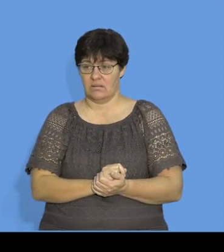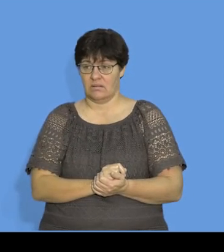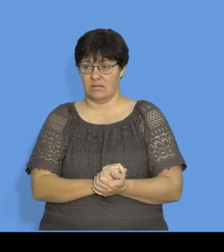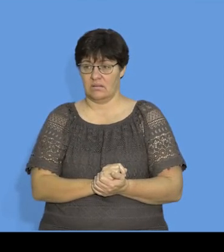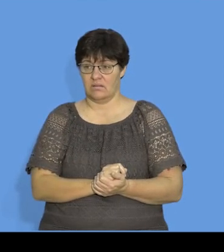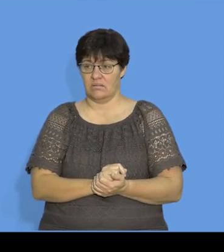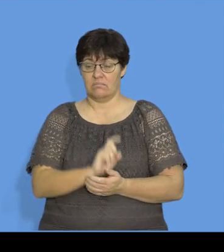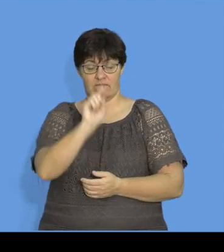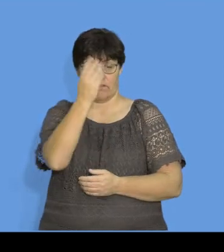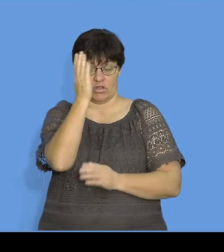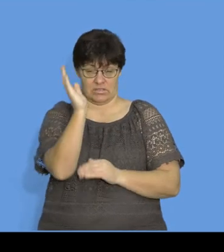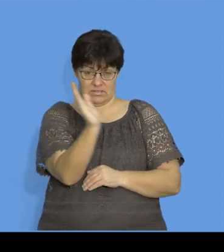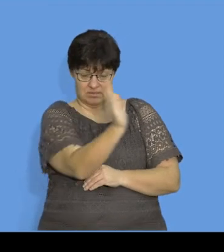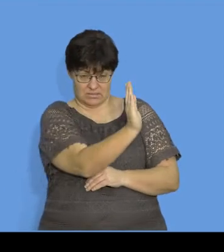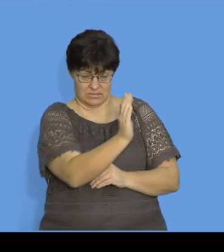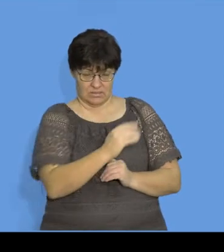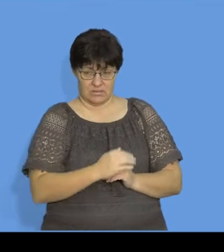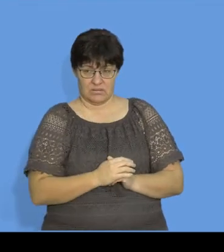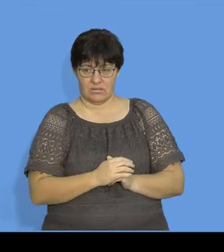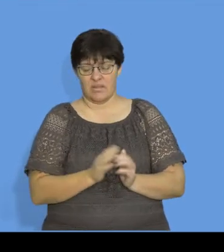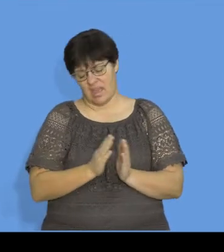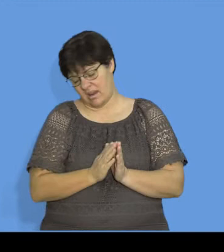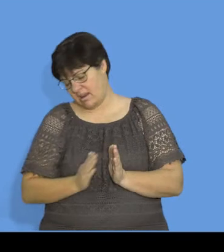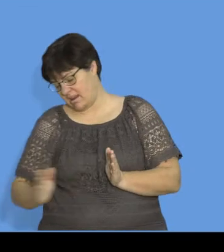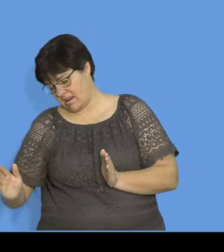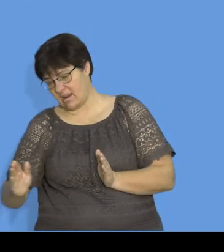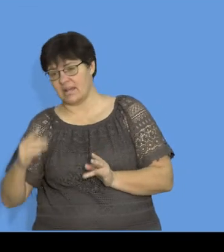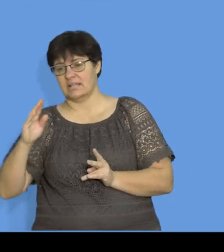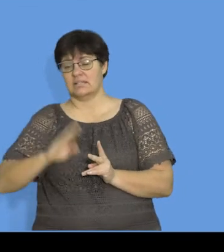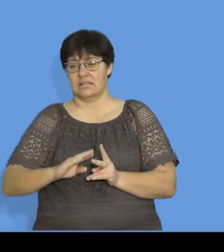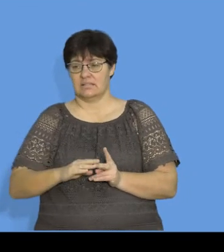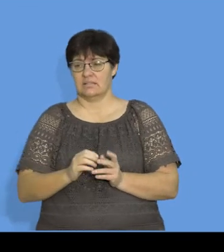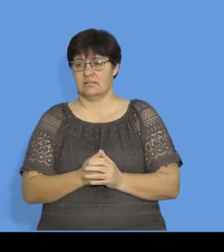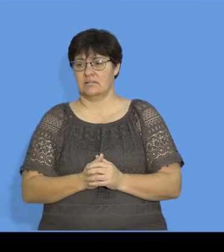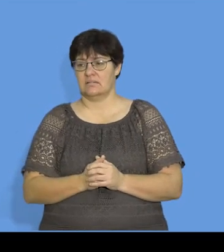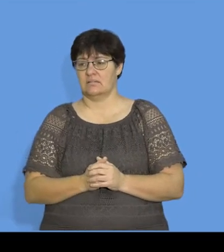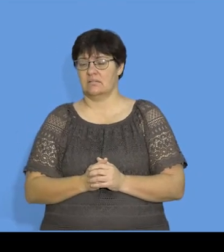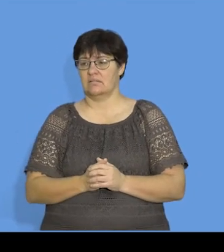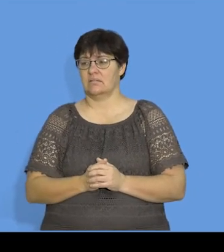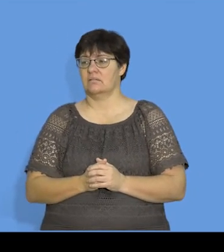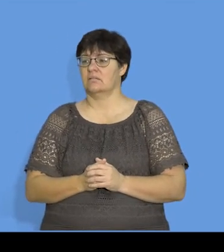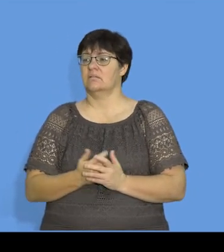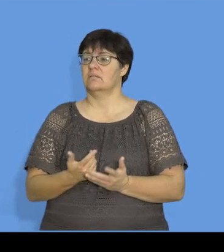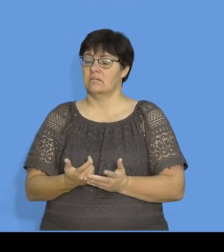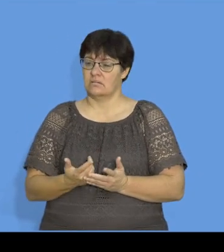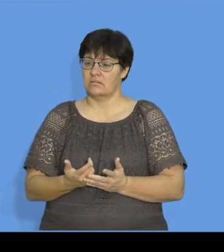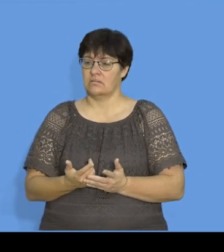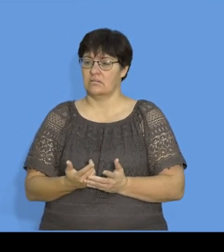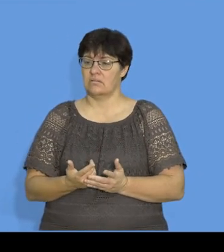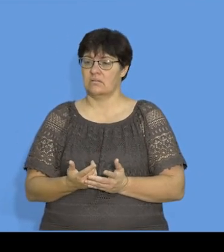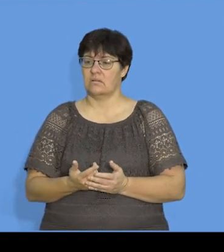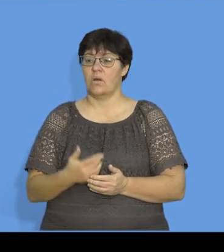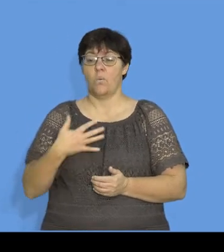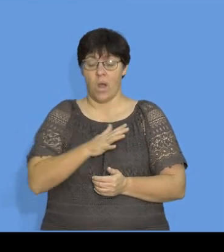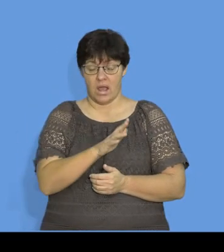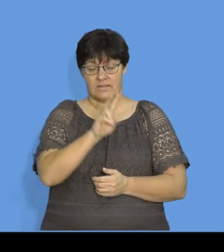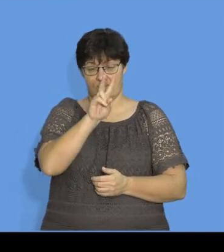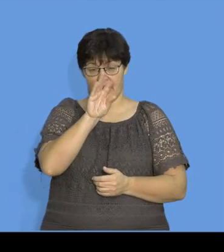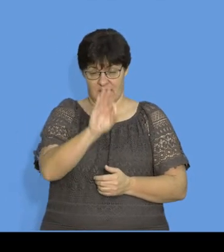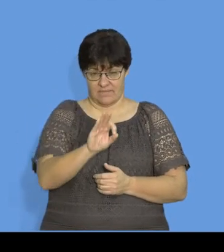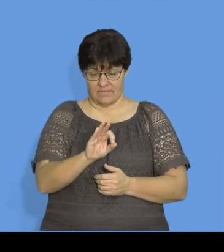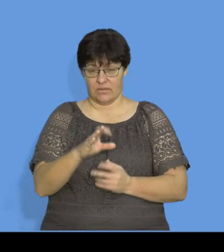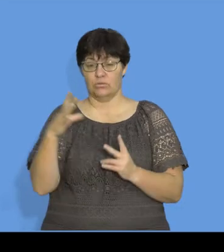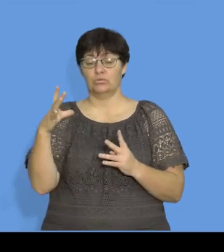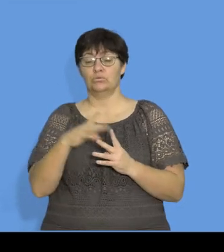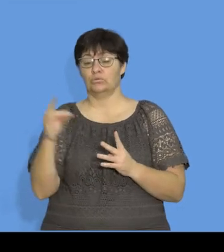That's the first part, okay? It then continues the second part. They want the velocity, so I want Vf. I'm going to choose